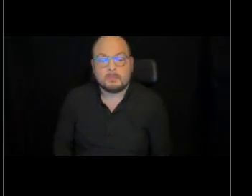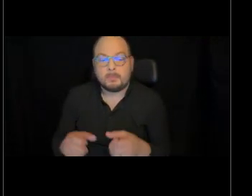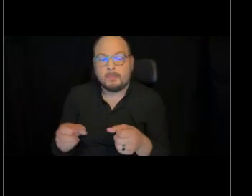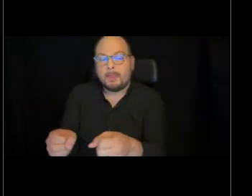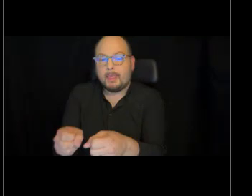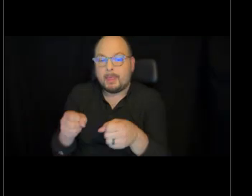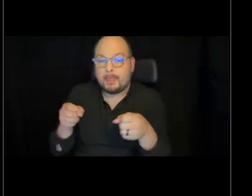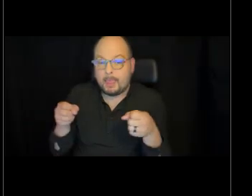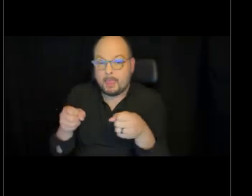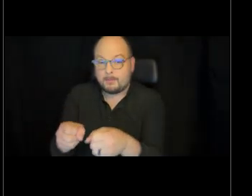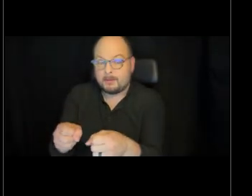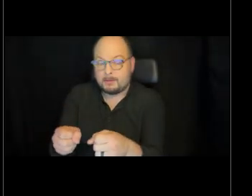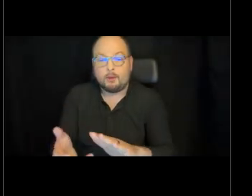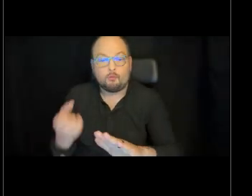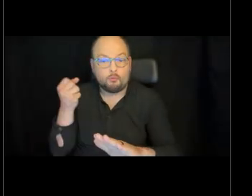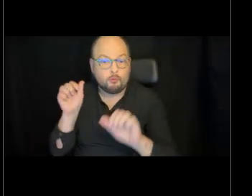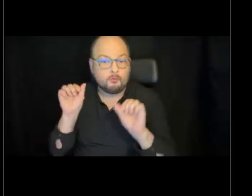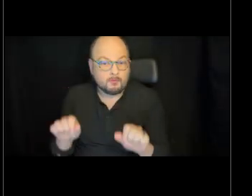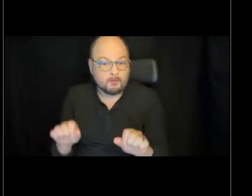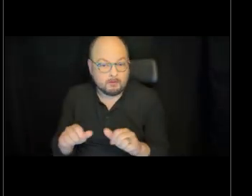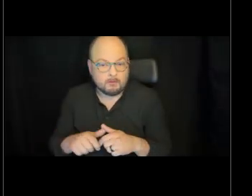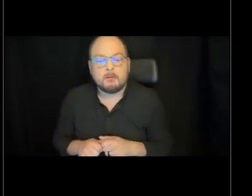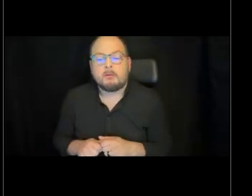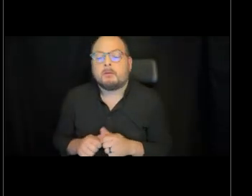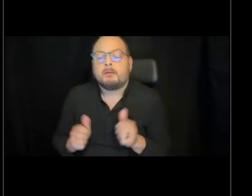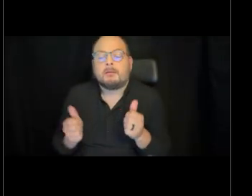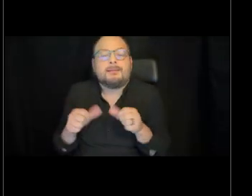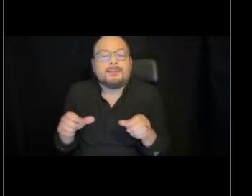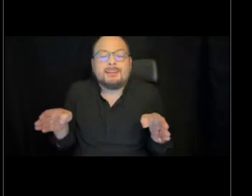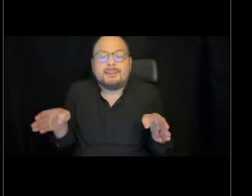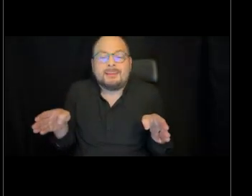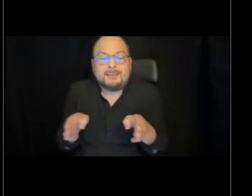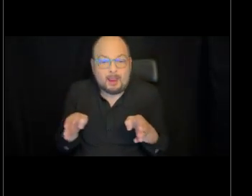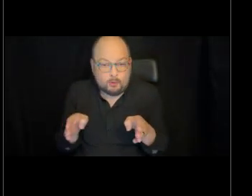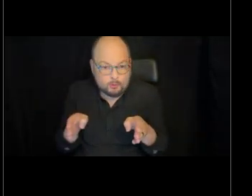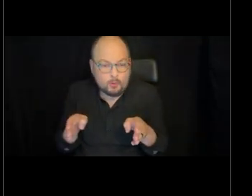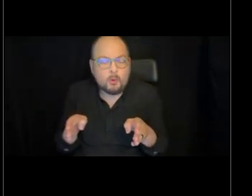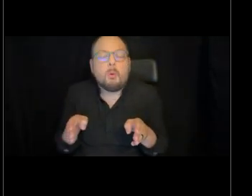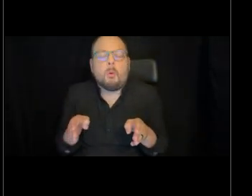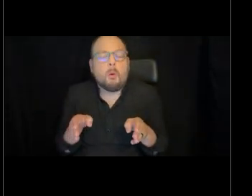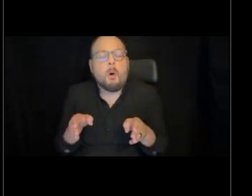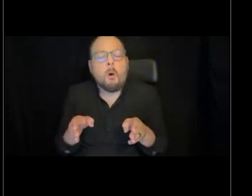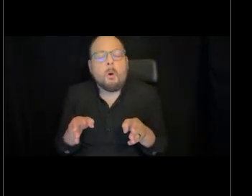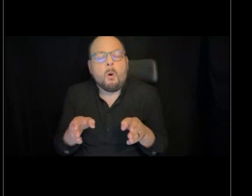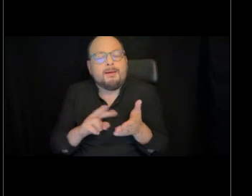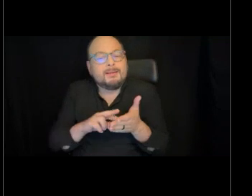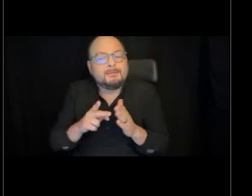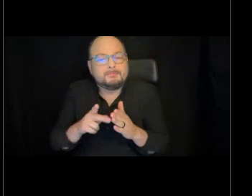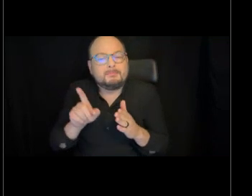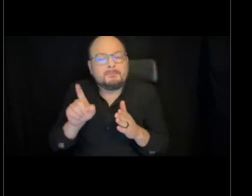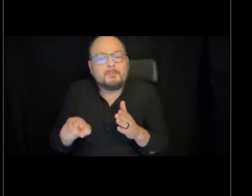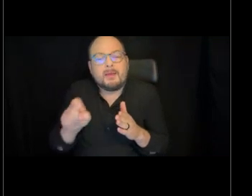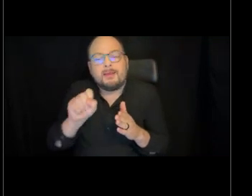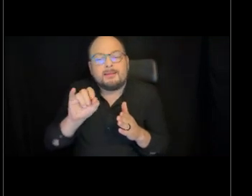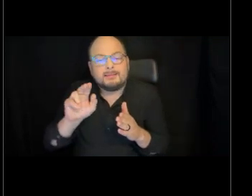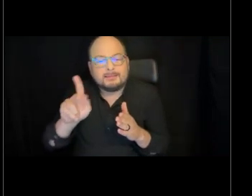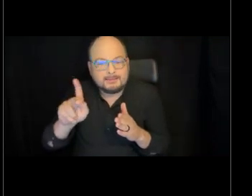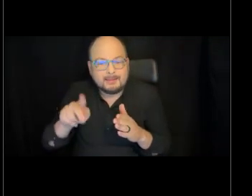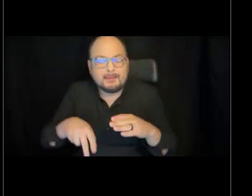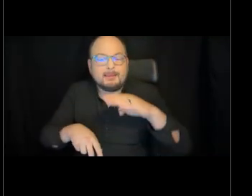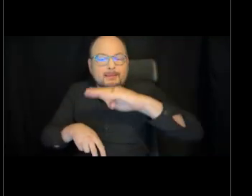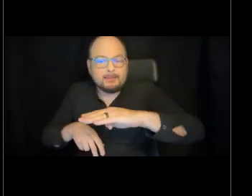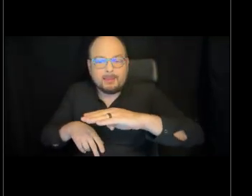Narrow U-shaped kitchens where knee space must be provided below sinks or cooktops